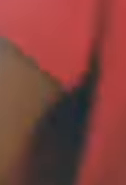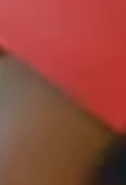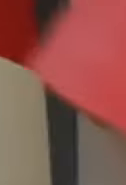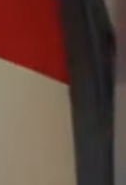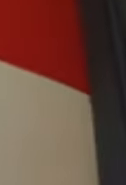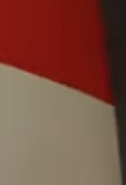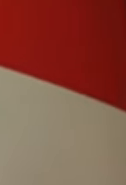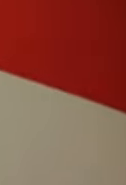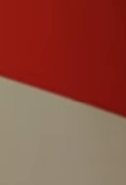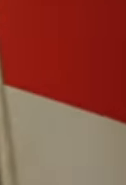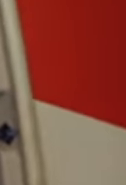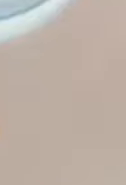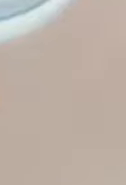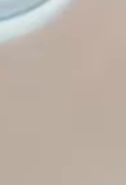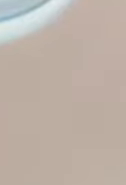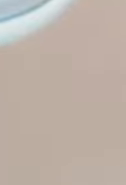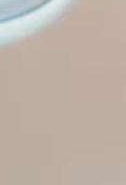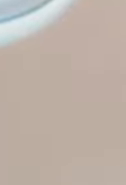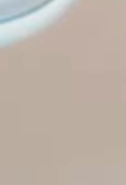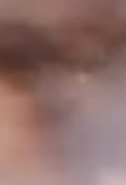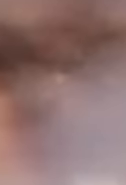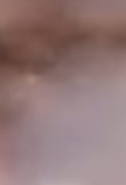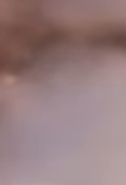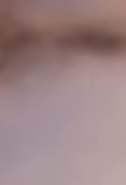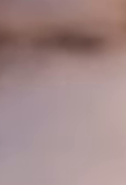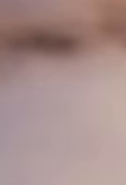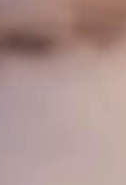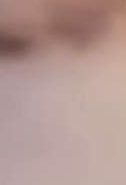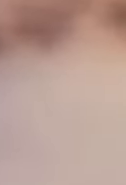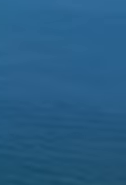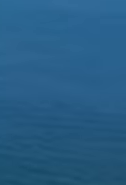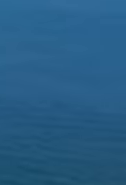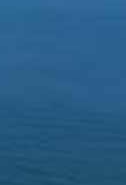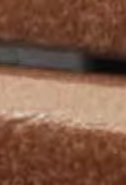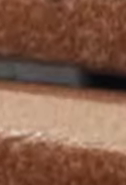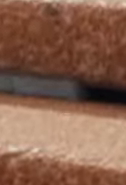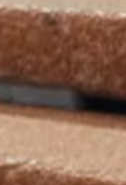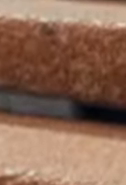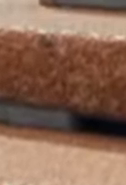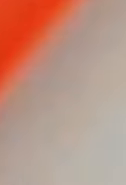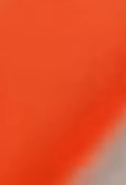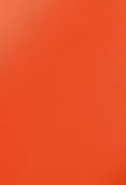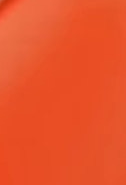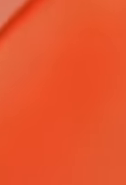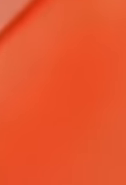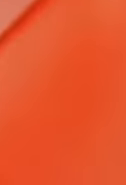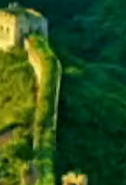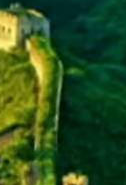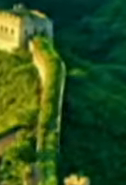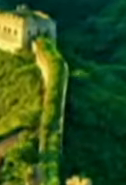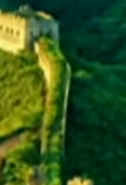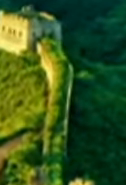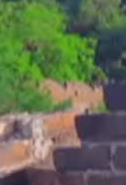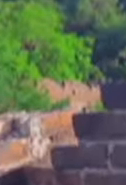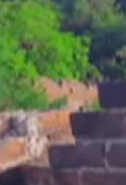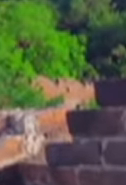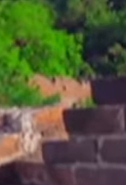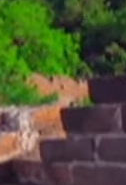Every journey starts with a bold step. Explore unforgettable adventures with a trusted partner. From sharing in-flight meals to touring